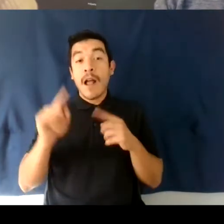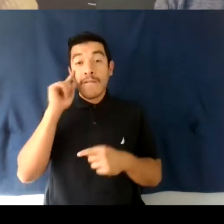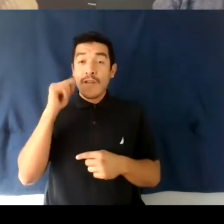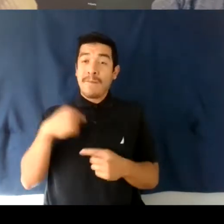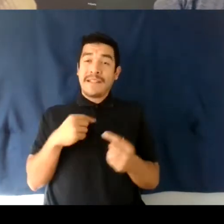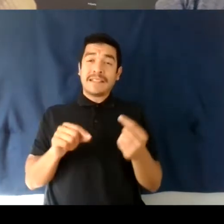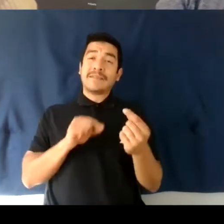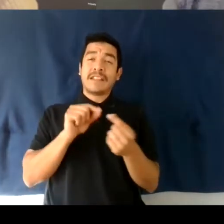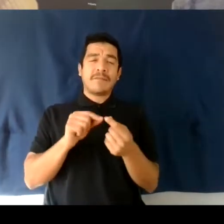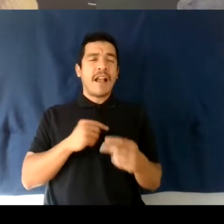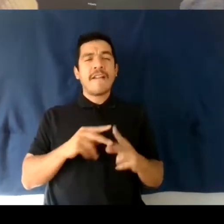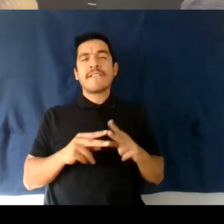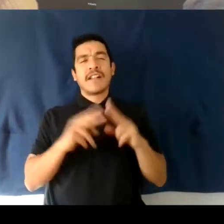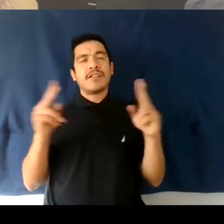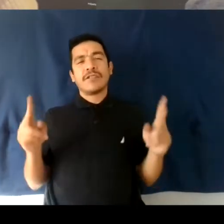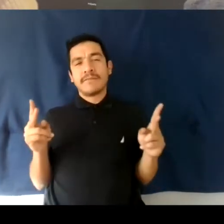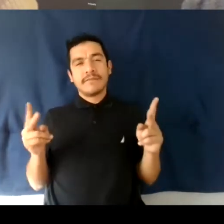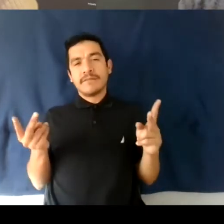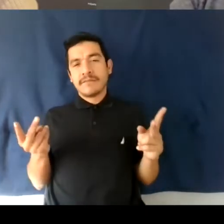specifically,